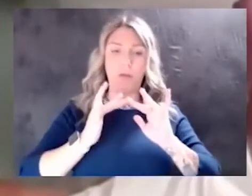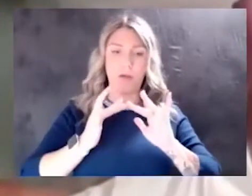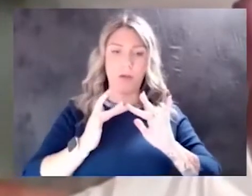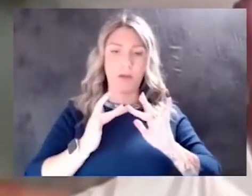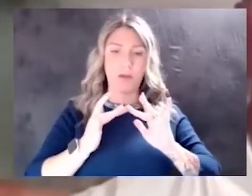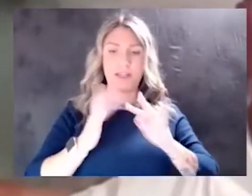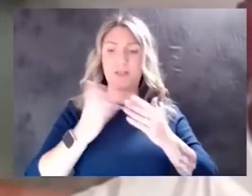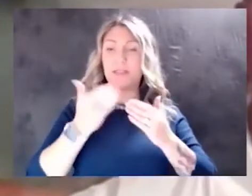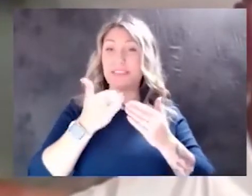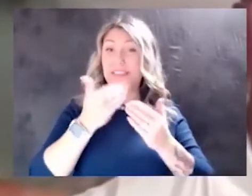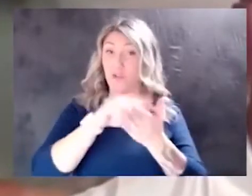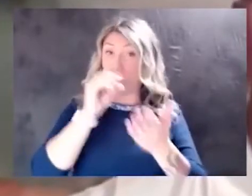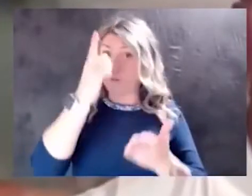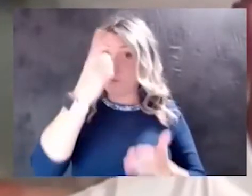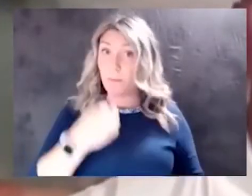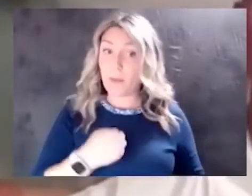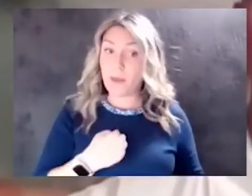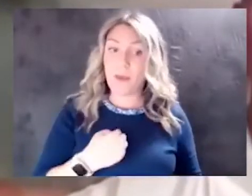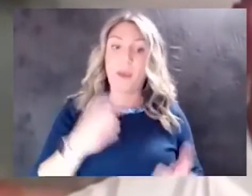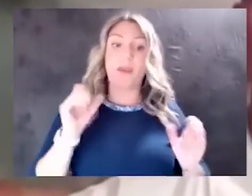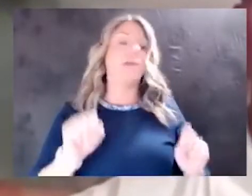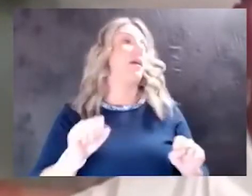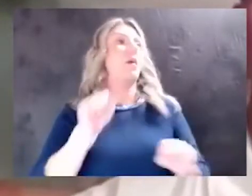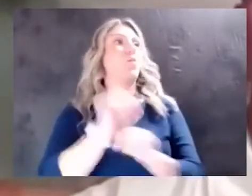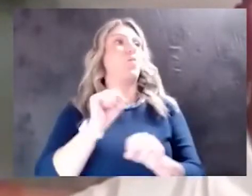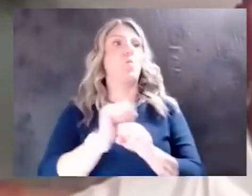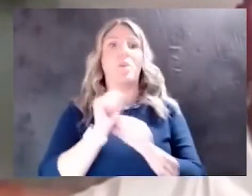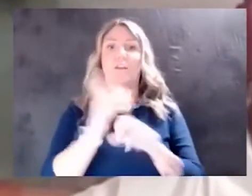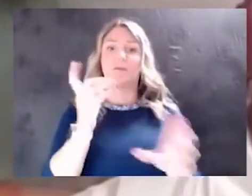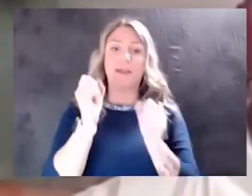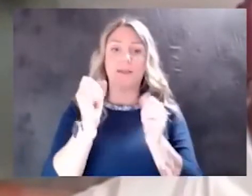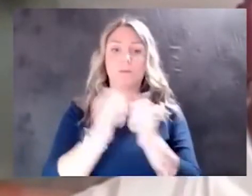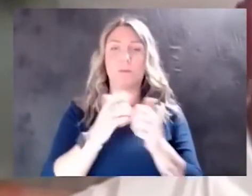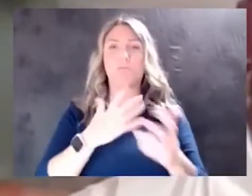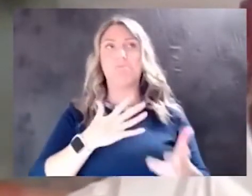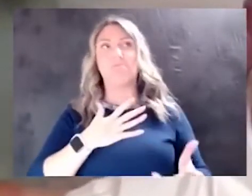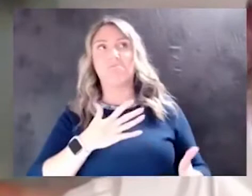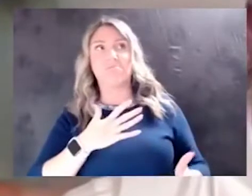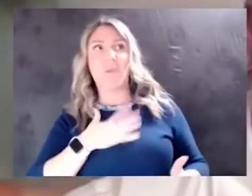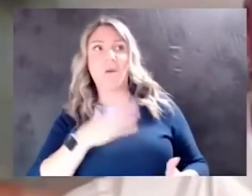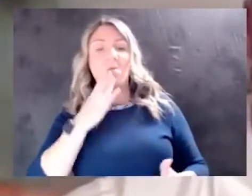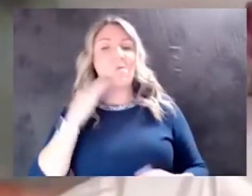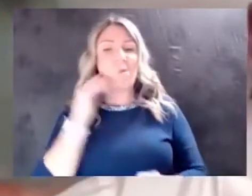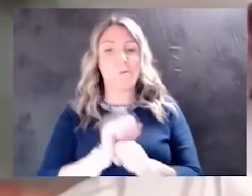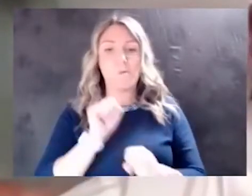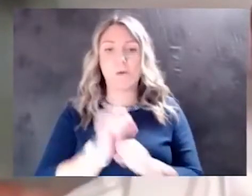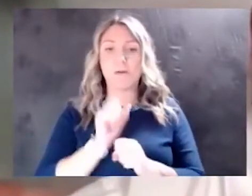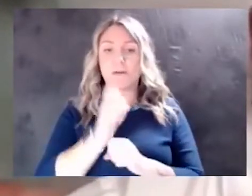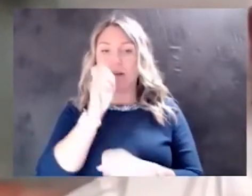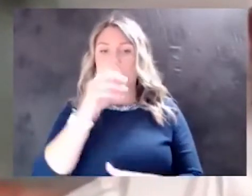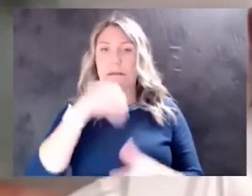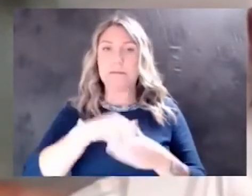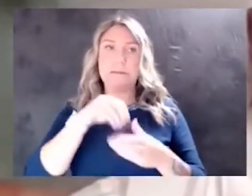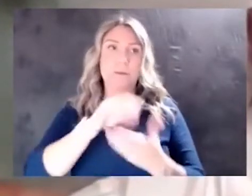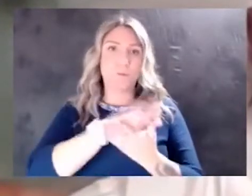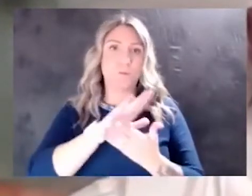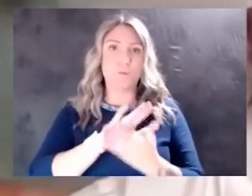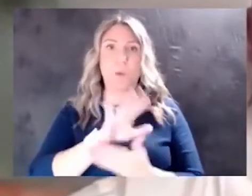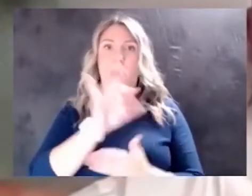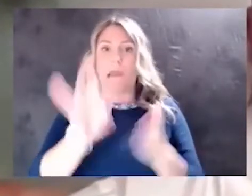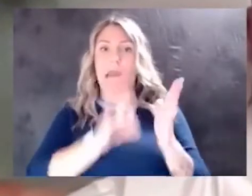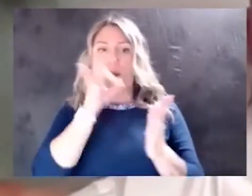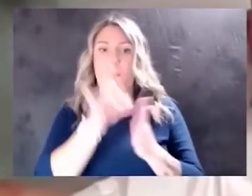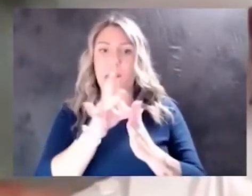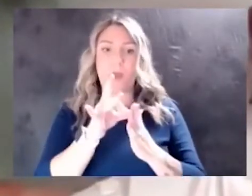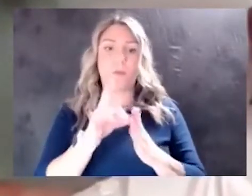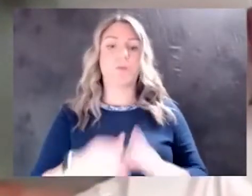easier learning for me. I could get my work done faster, and I didn't have to spend 8 hours in a school. But